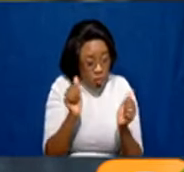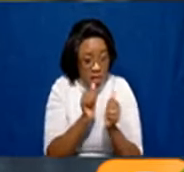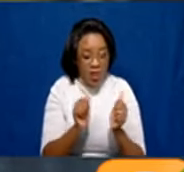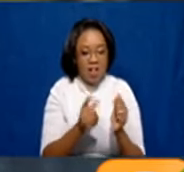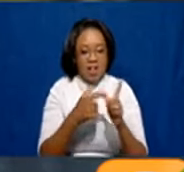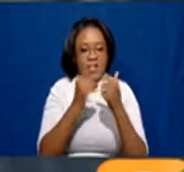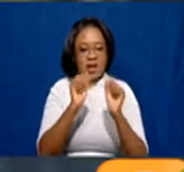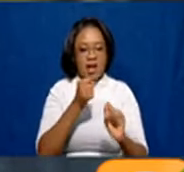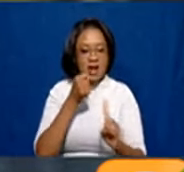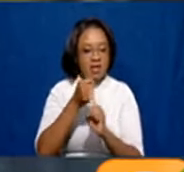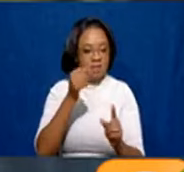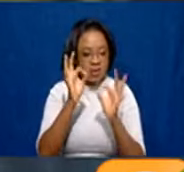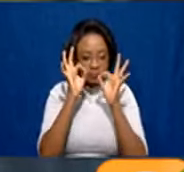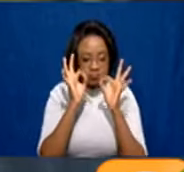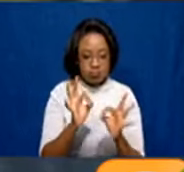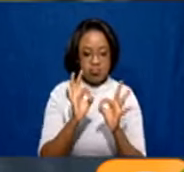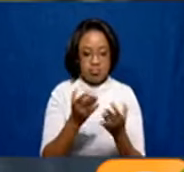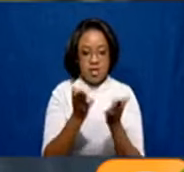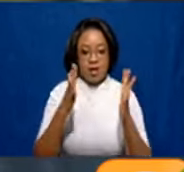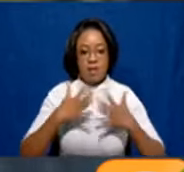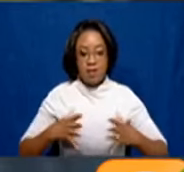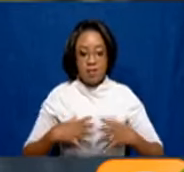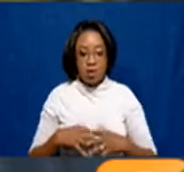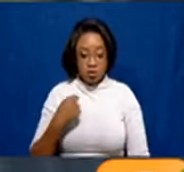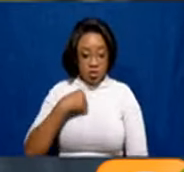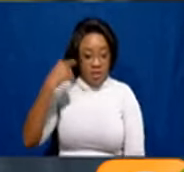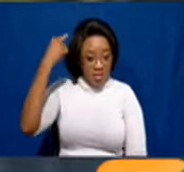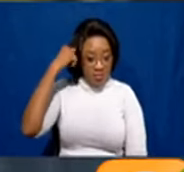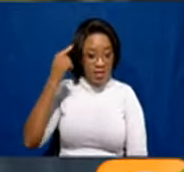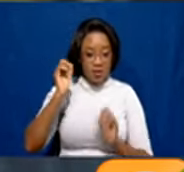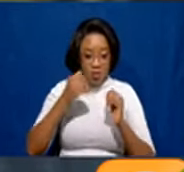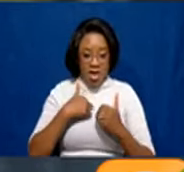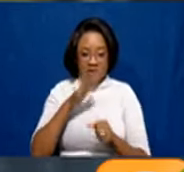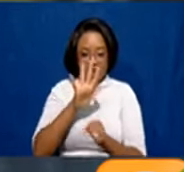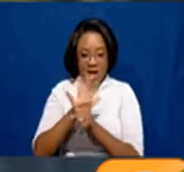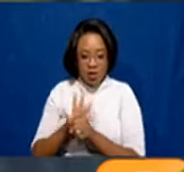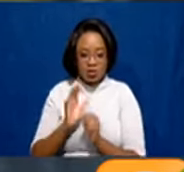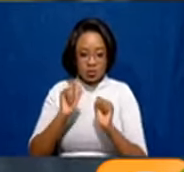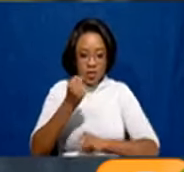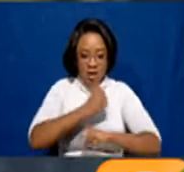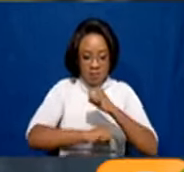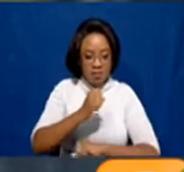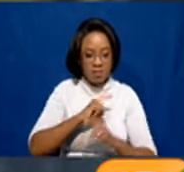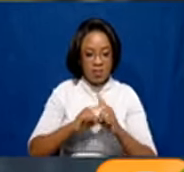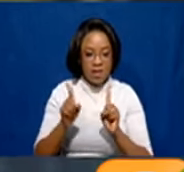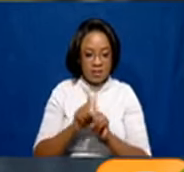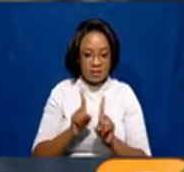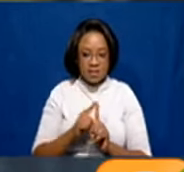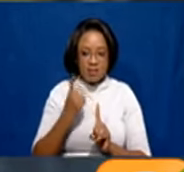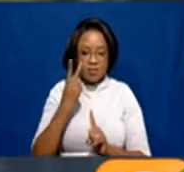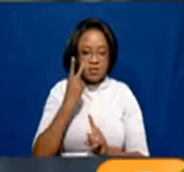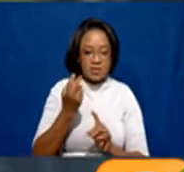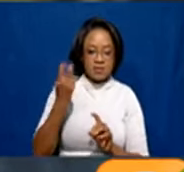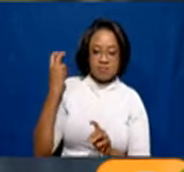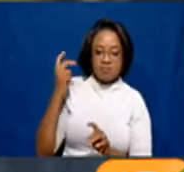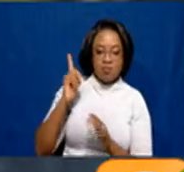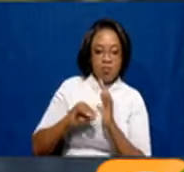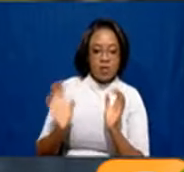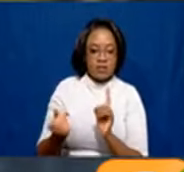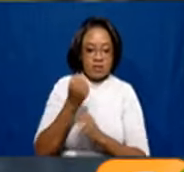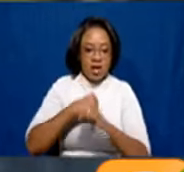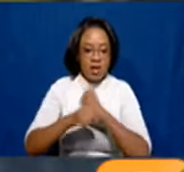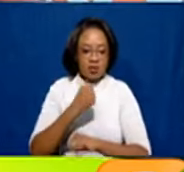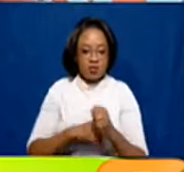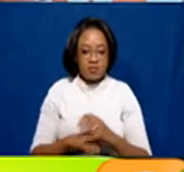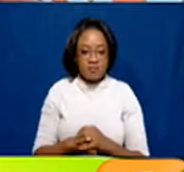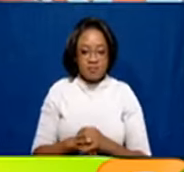can bring a lot of impact. So I think we do have a lot that we can still do, but we should be grateful also for what has been done. And speaking of a lot that still can